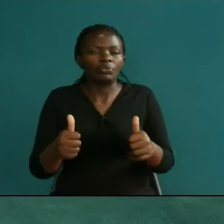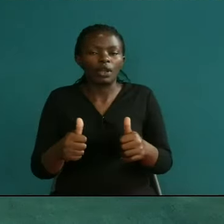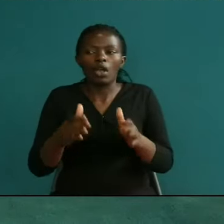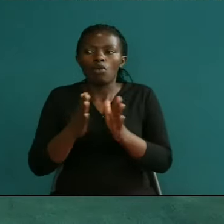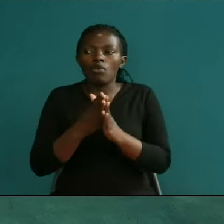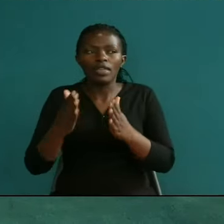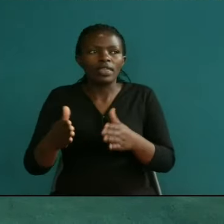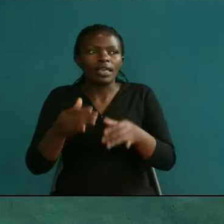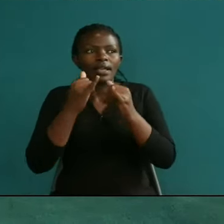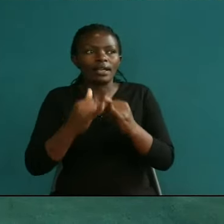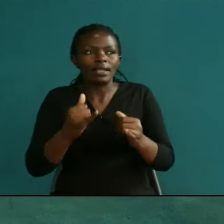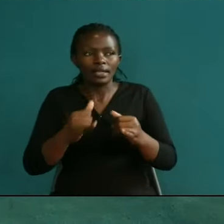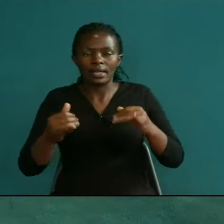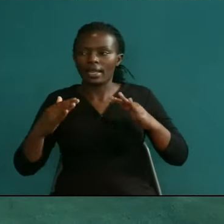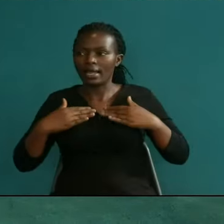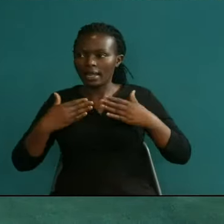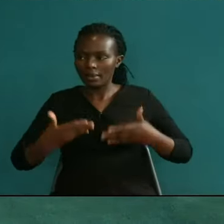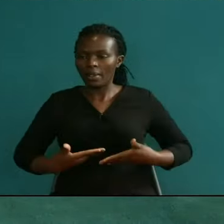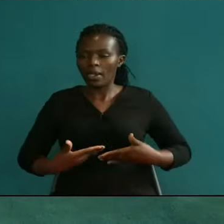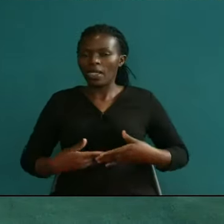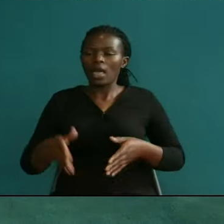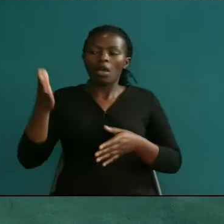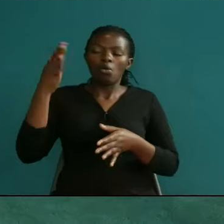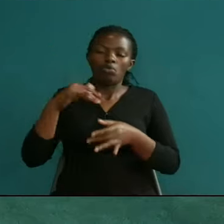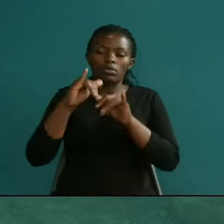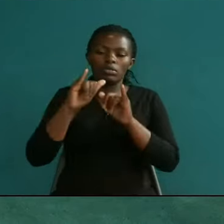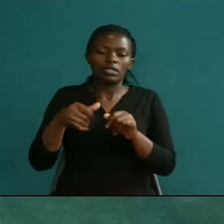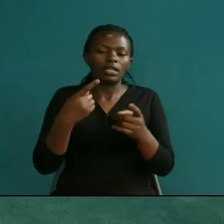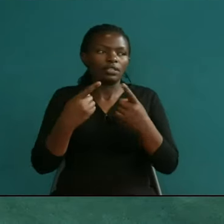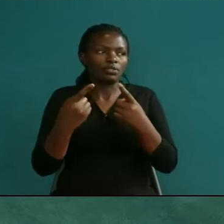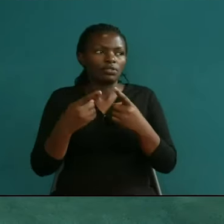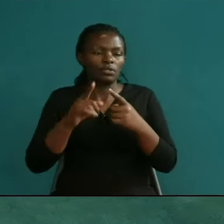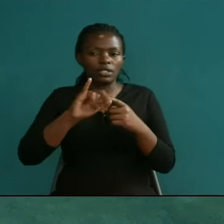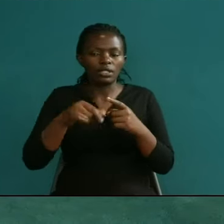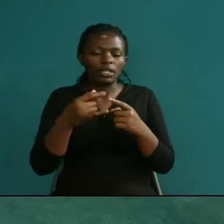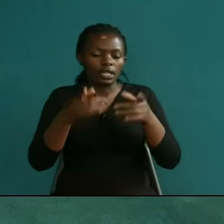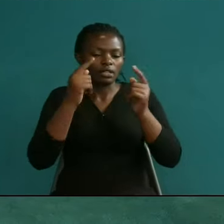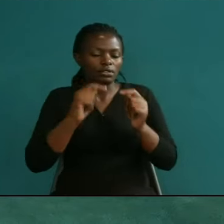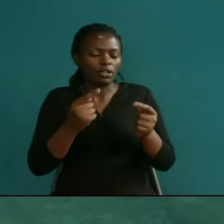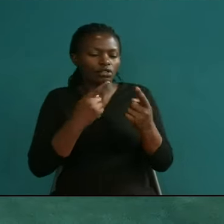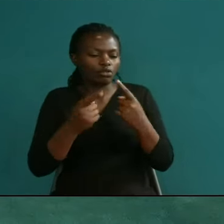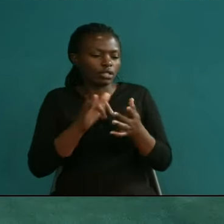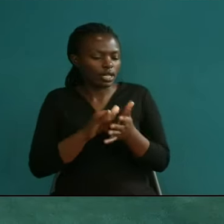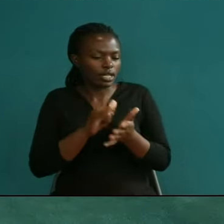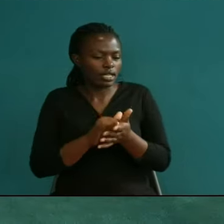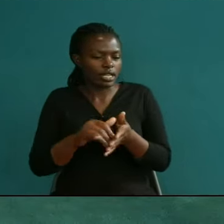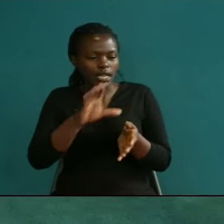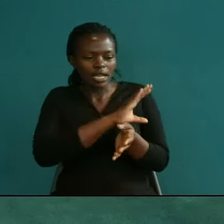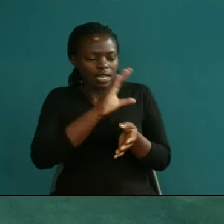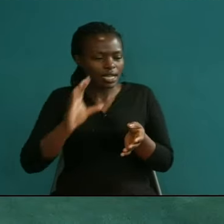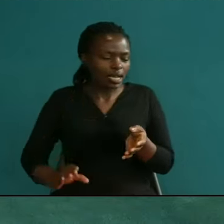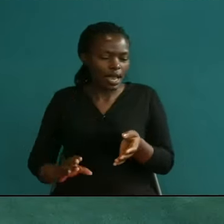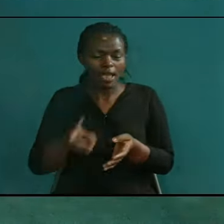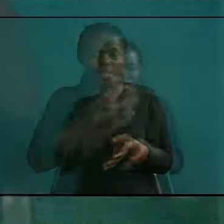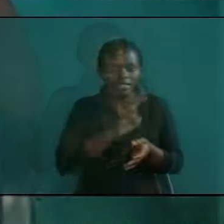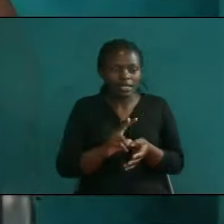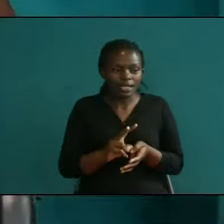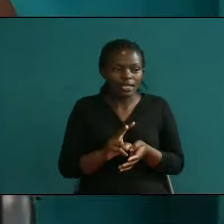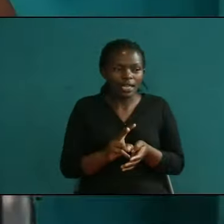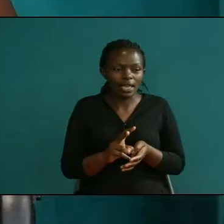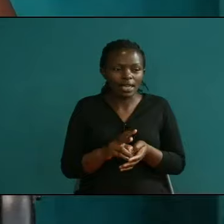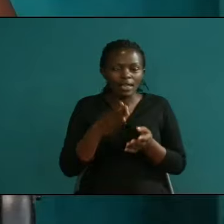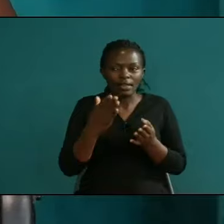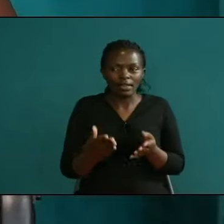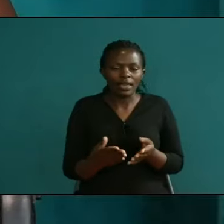garments. So I'm just trying to say that, you know, Christ is seeing the iniquity of his